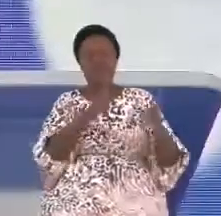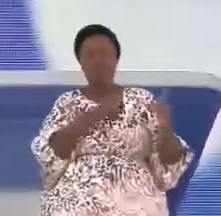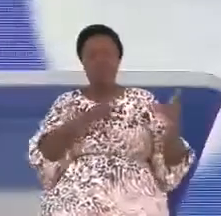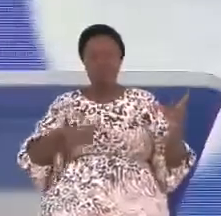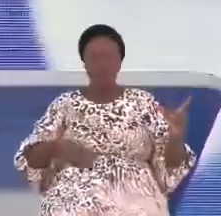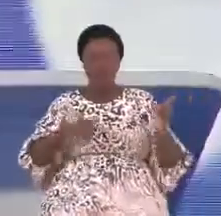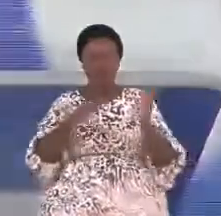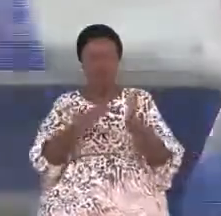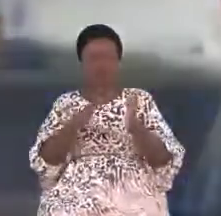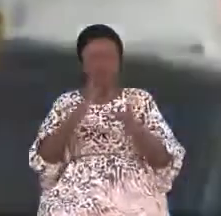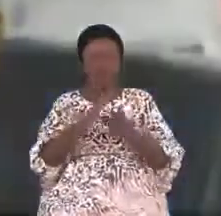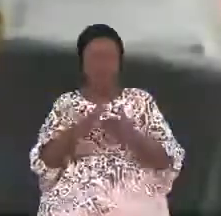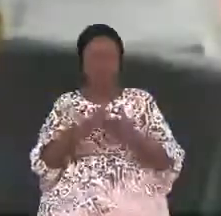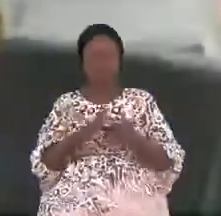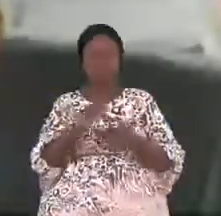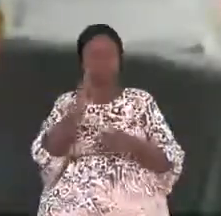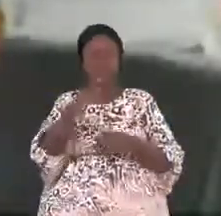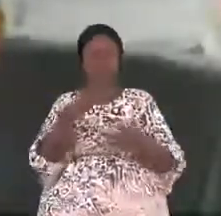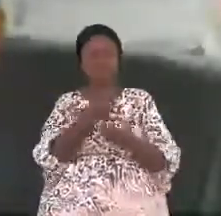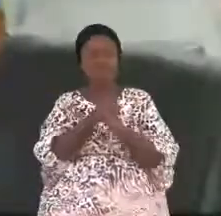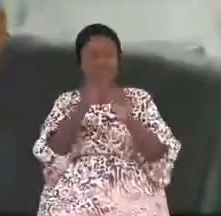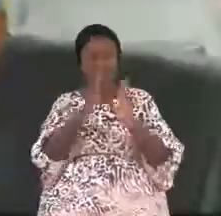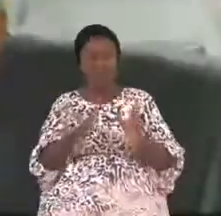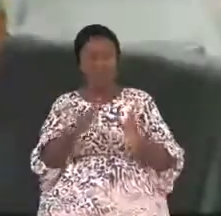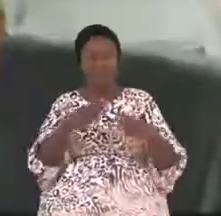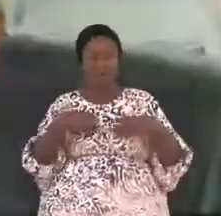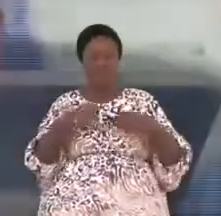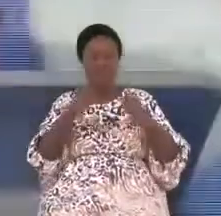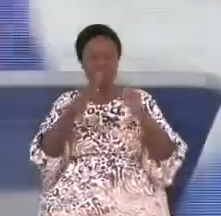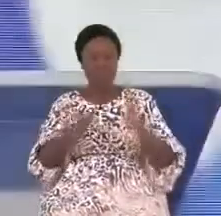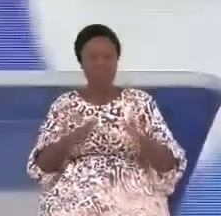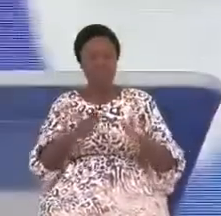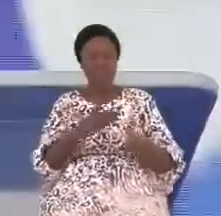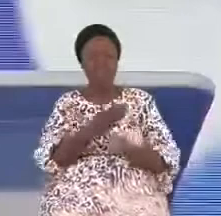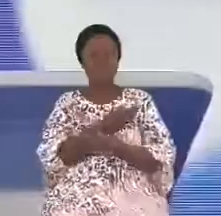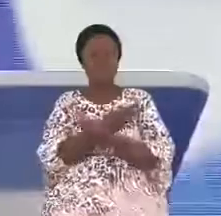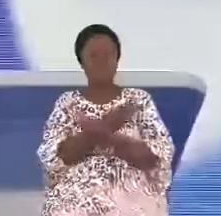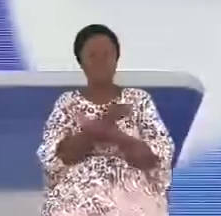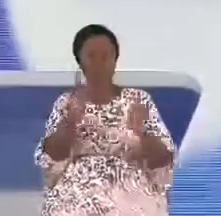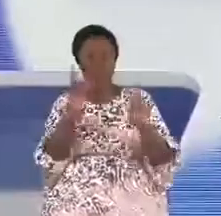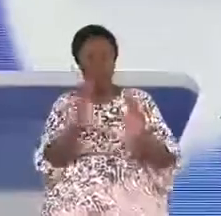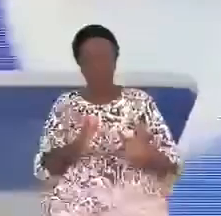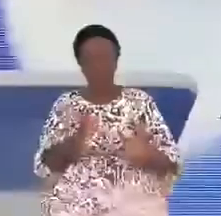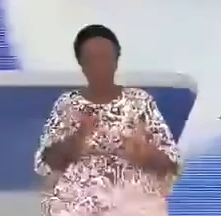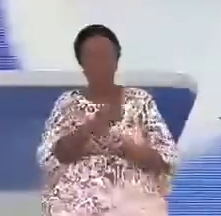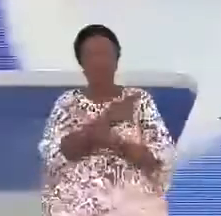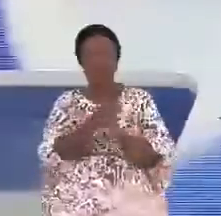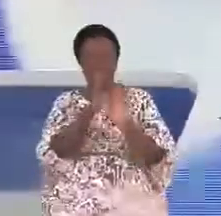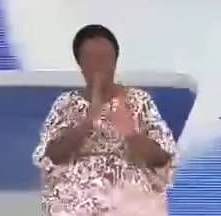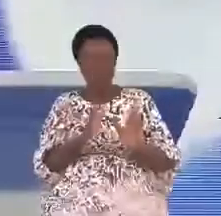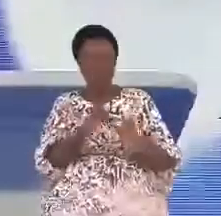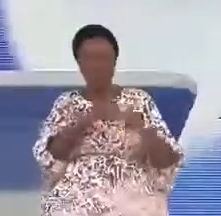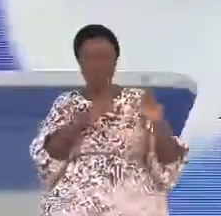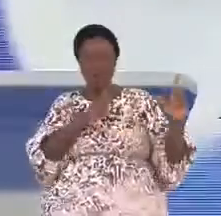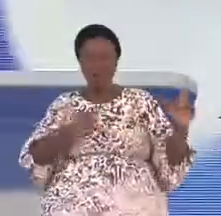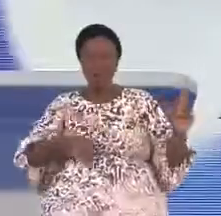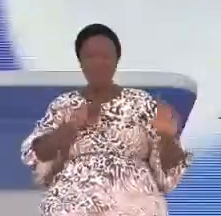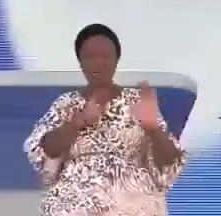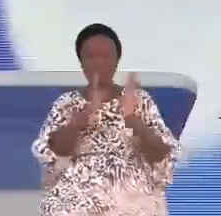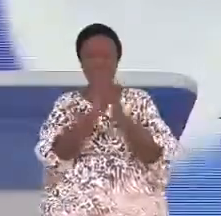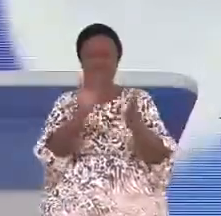your healer your redeemer your deliverer lord i pray everyone now will